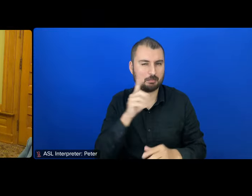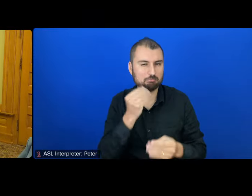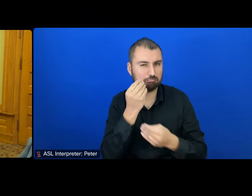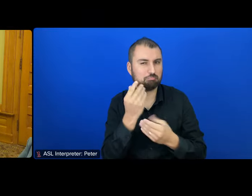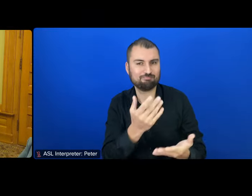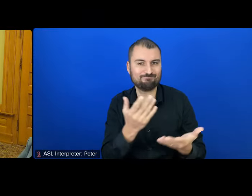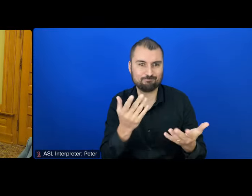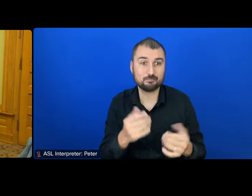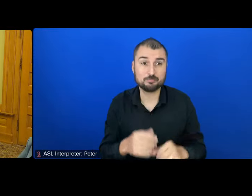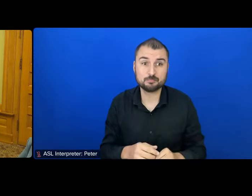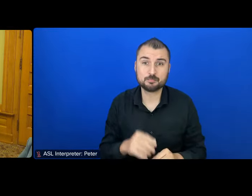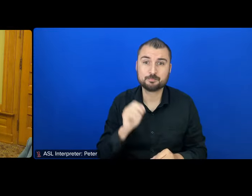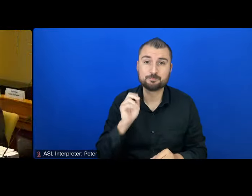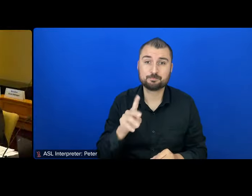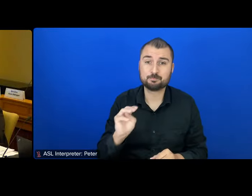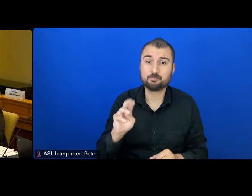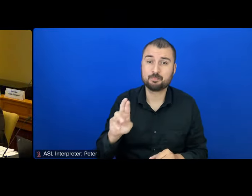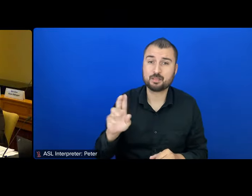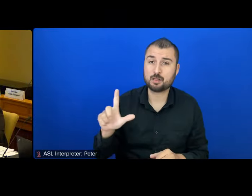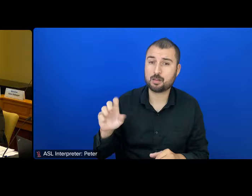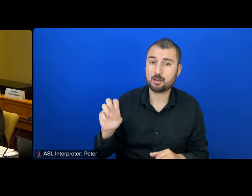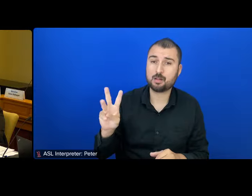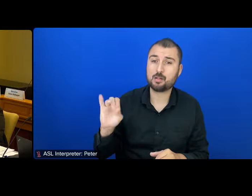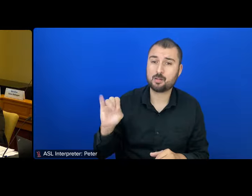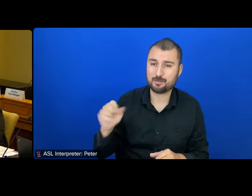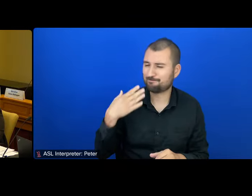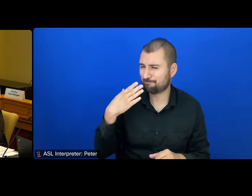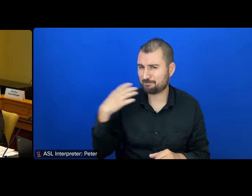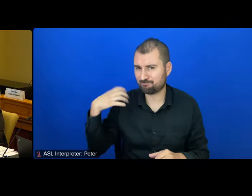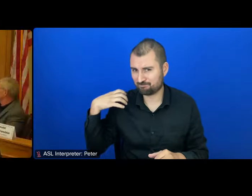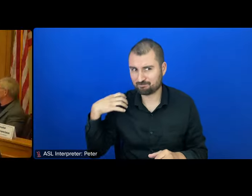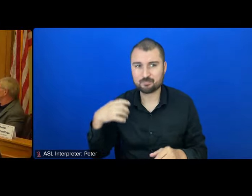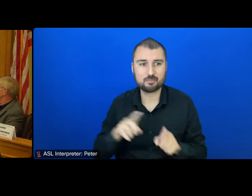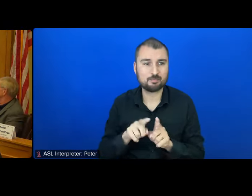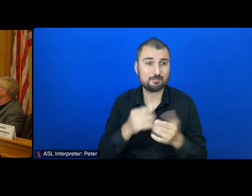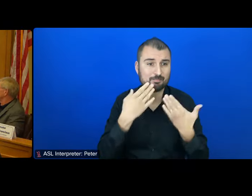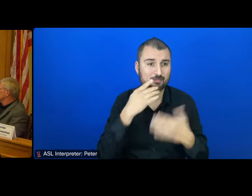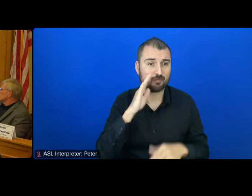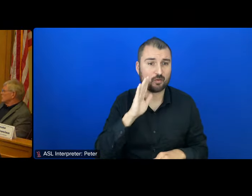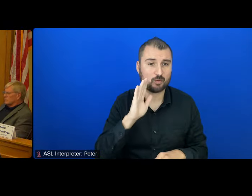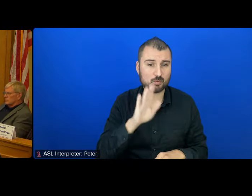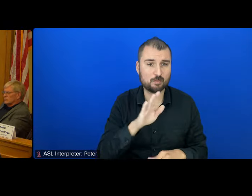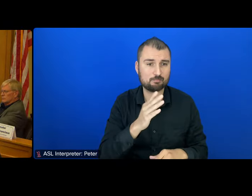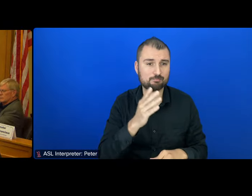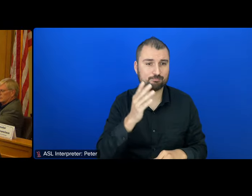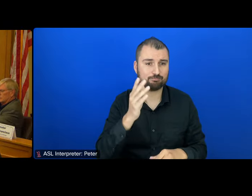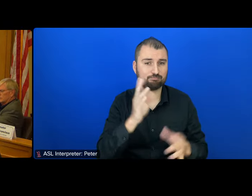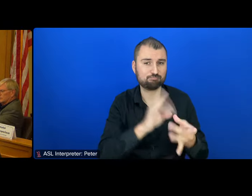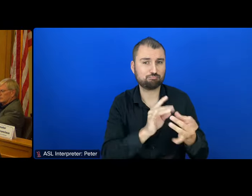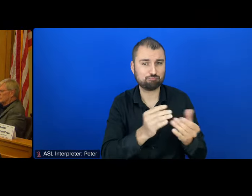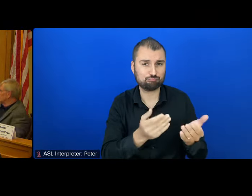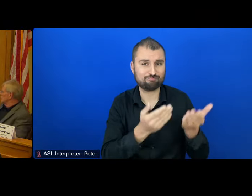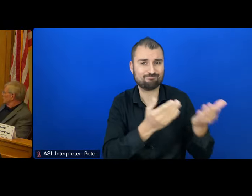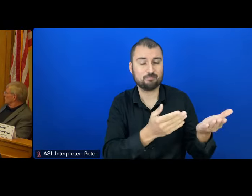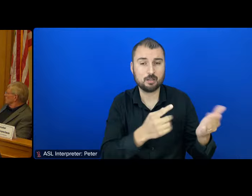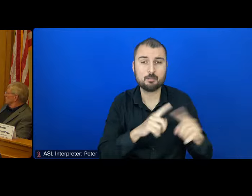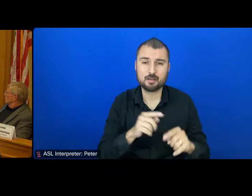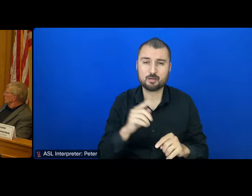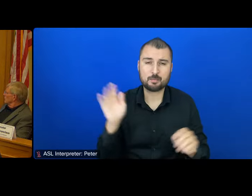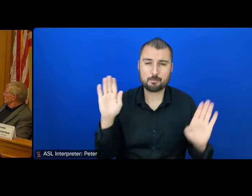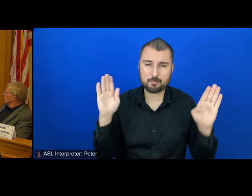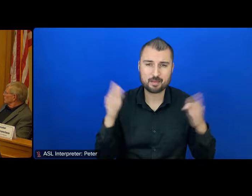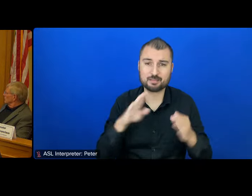Mr. Lewis. Thank you, Mr. Chair, and thank you for your presentation. Going to the central unit rebuild,